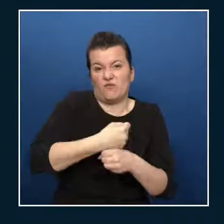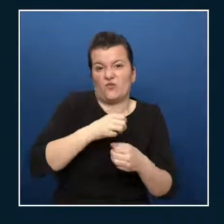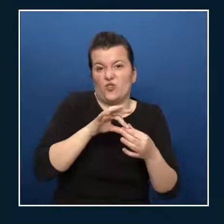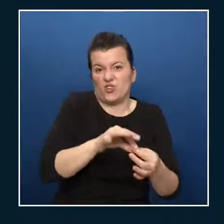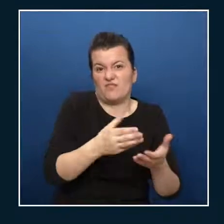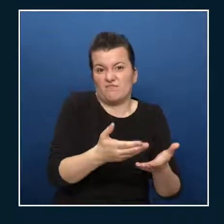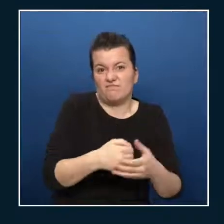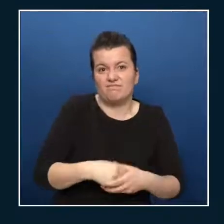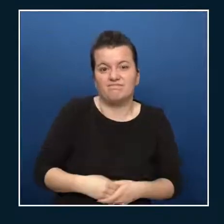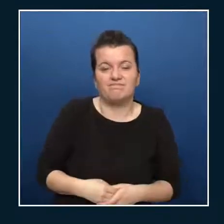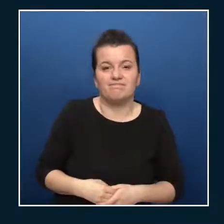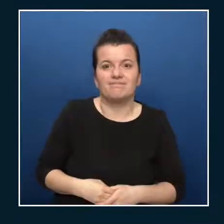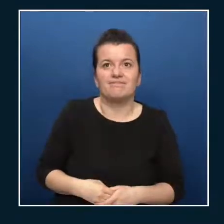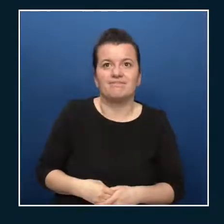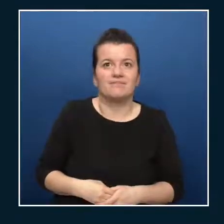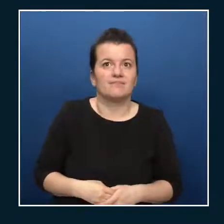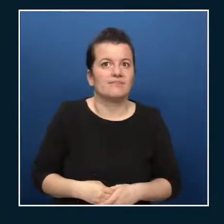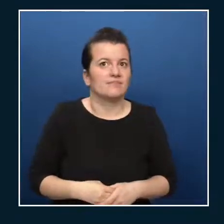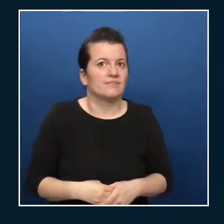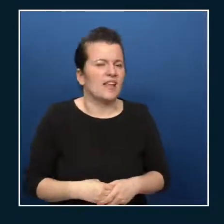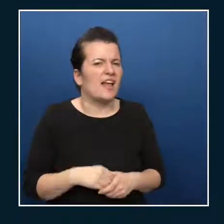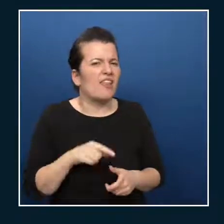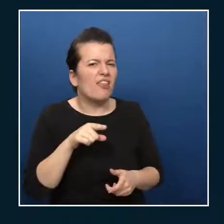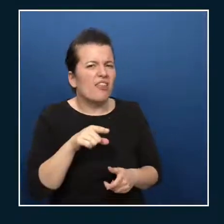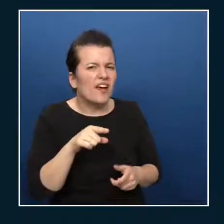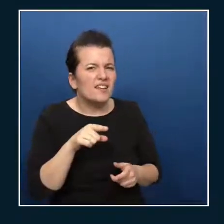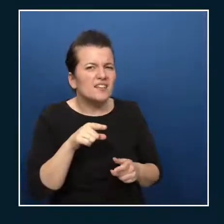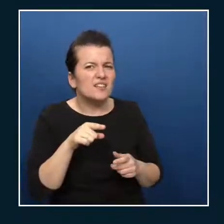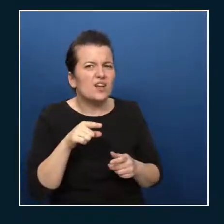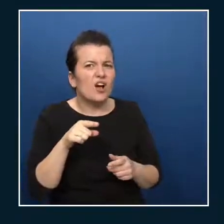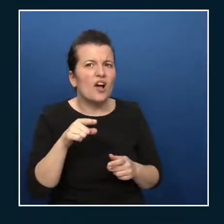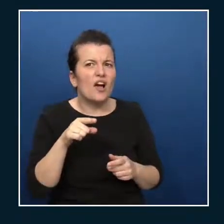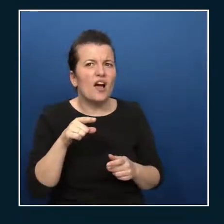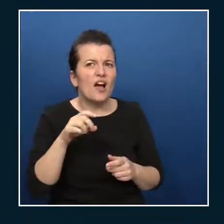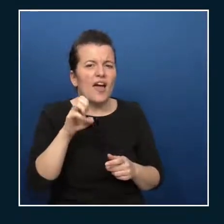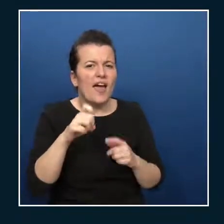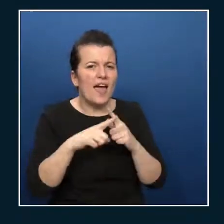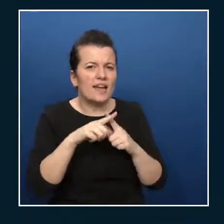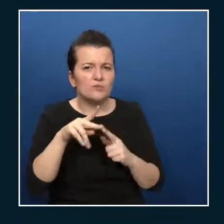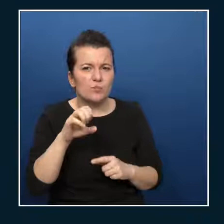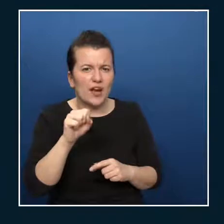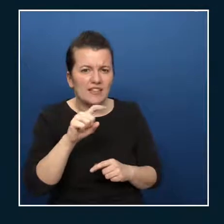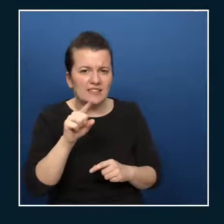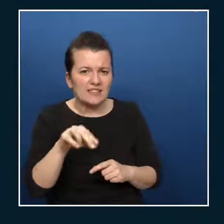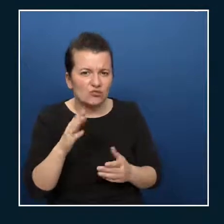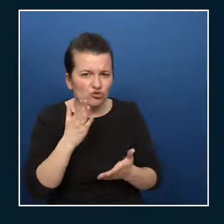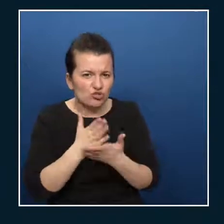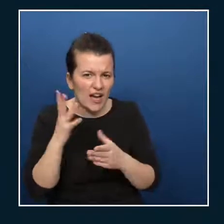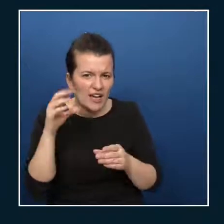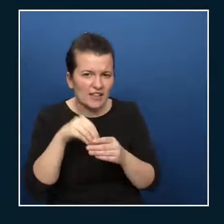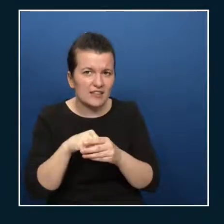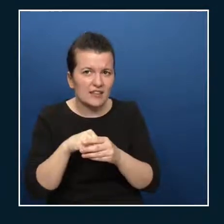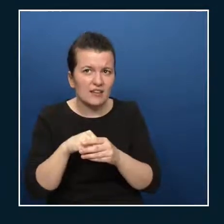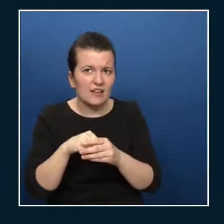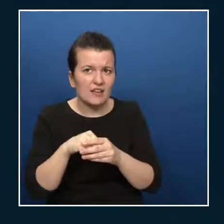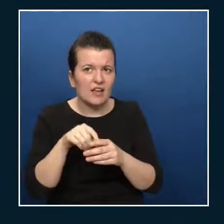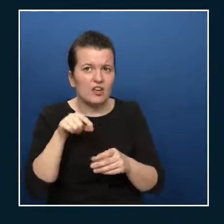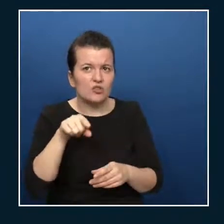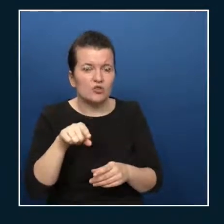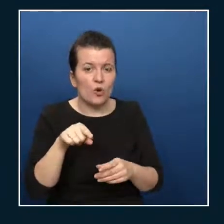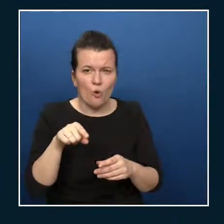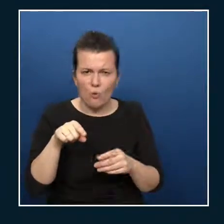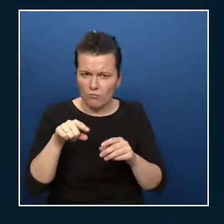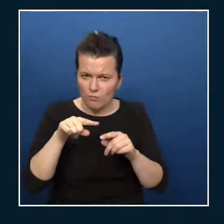top of Express, right? Yes. So for all of these features, are you plugging into Express modules, or are you writing